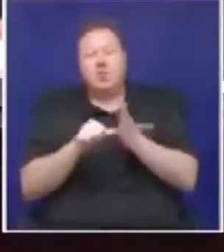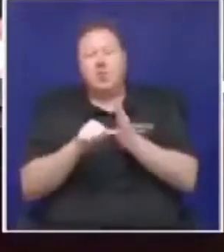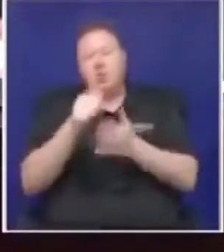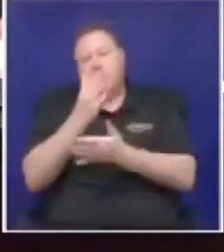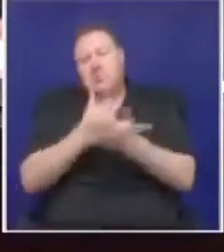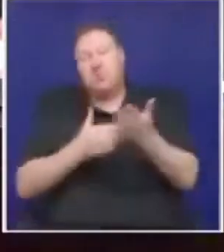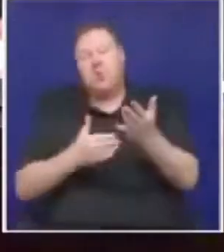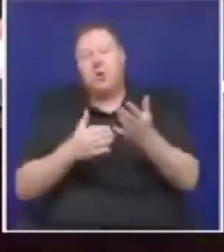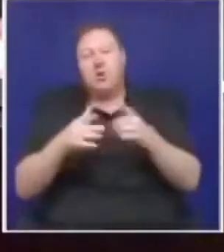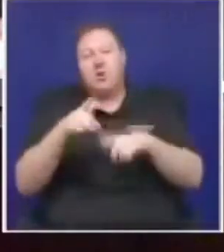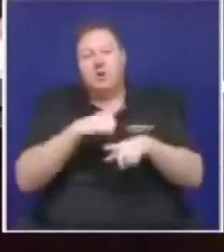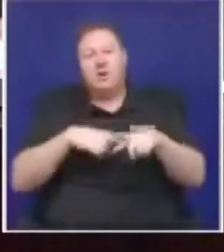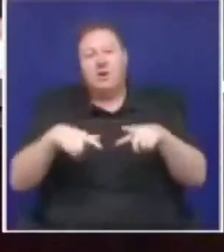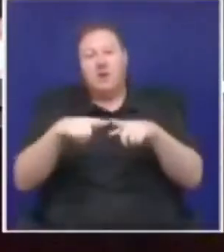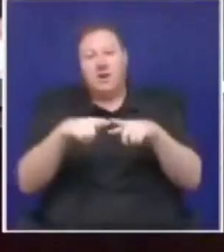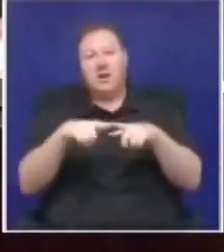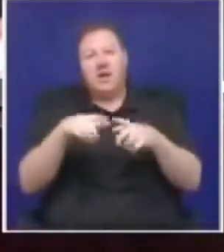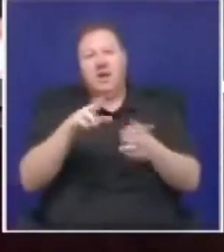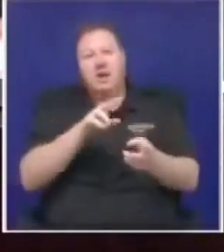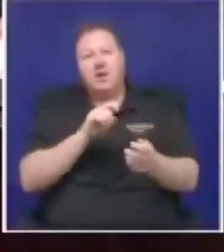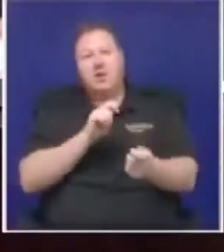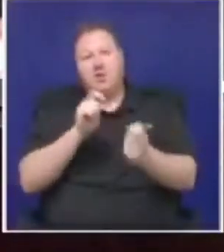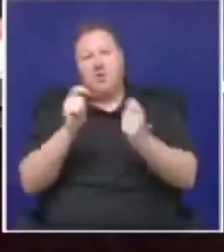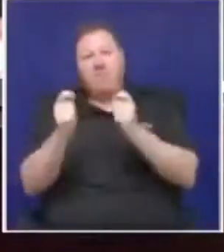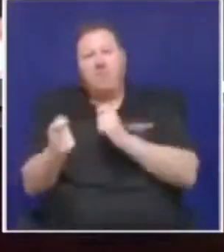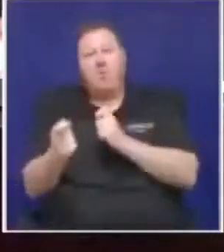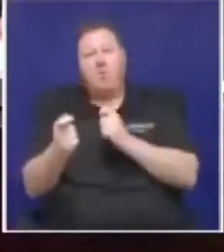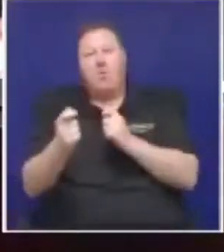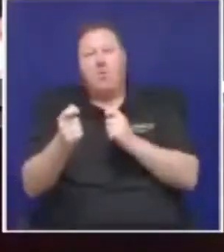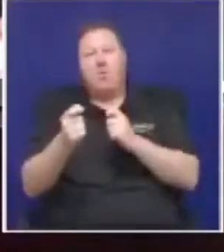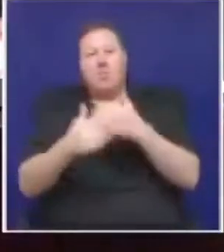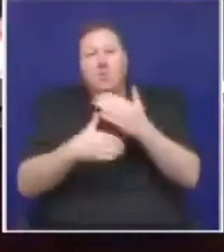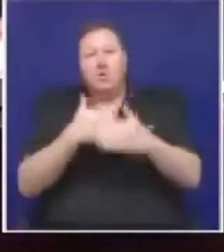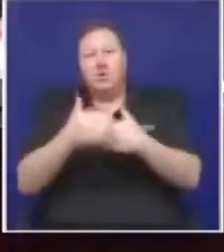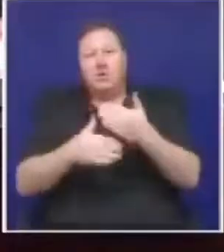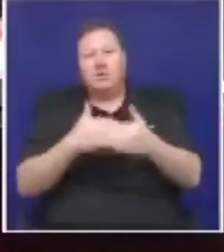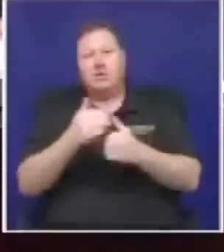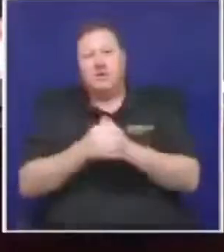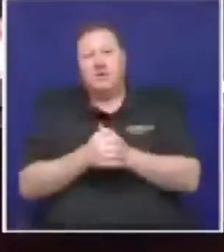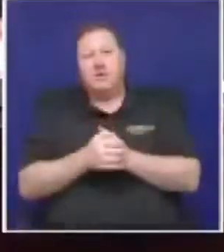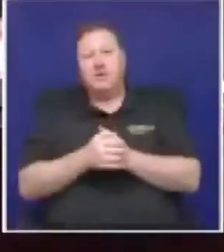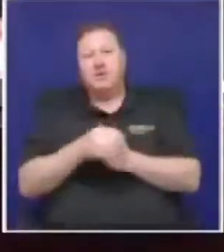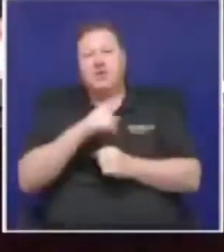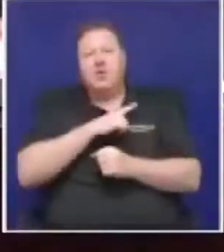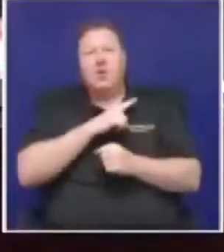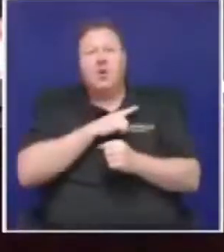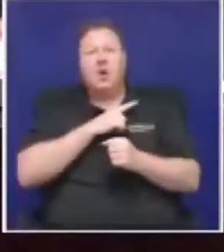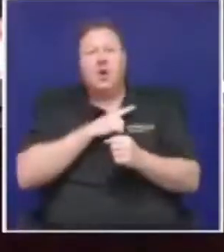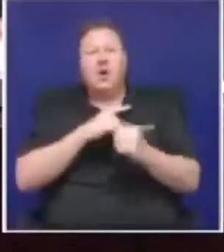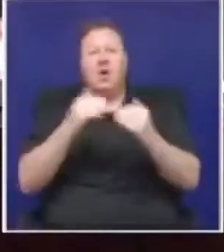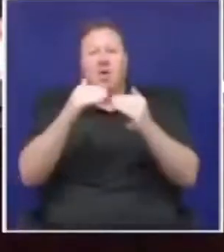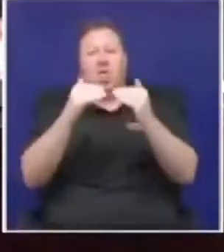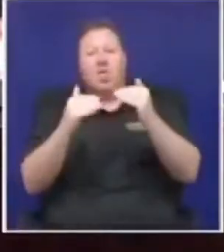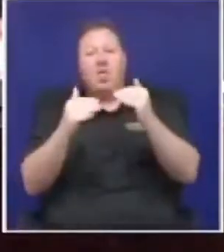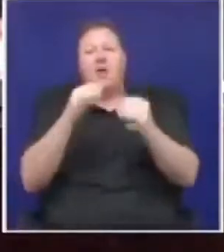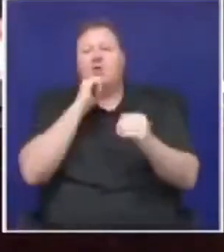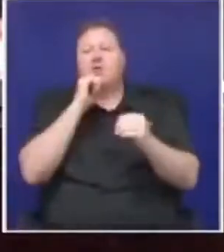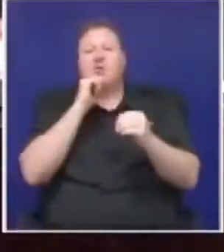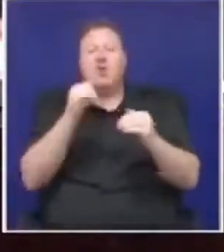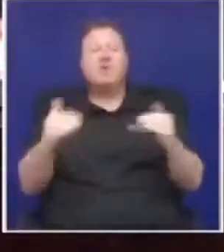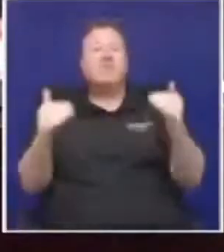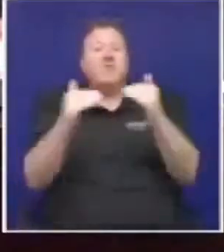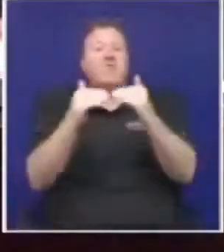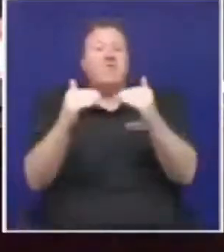land reform and restitution process as it addresses the injustices from the apartheid